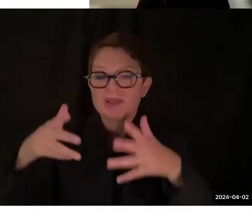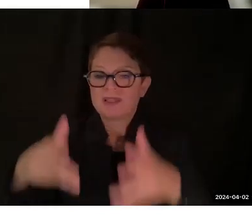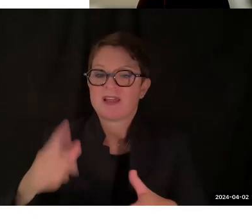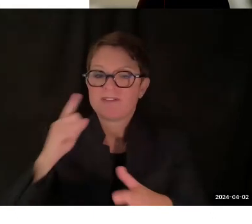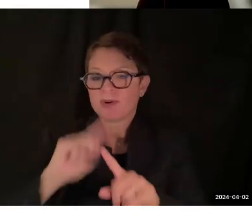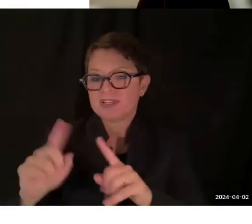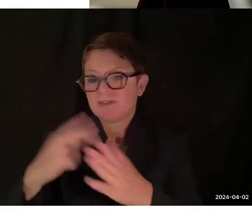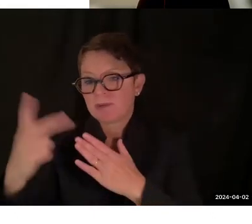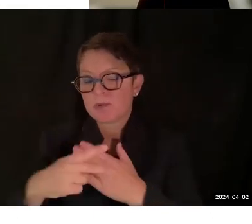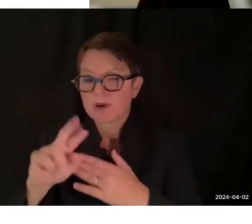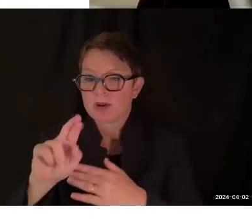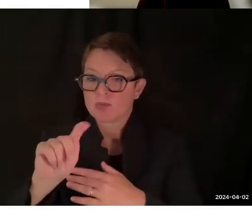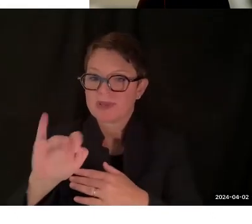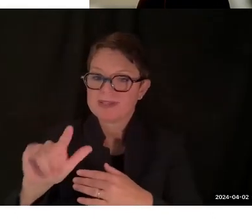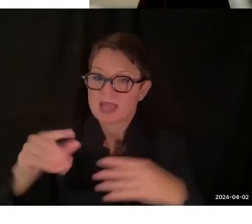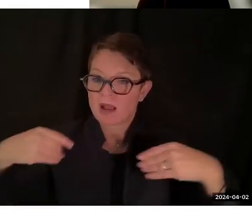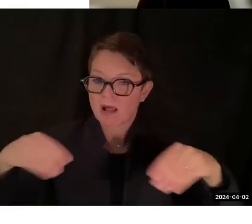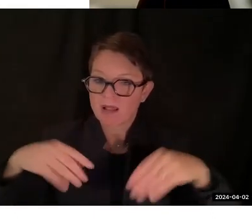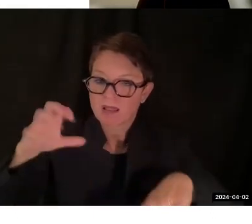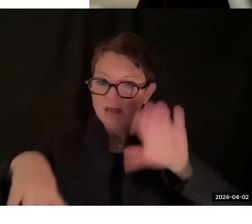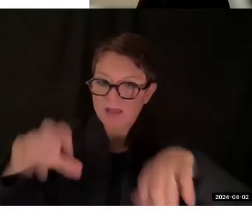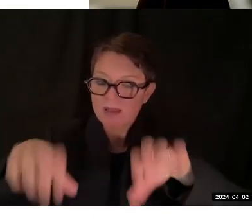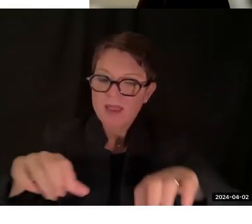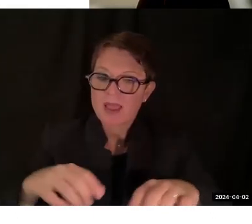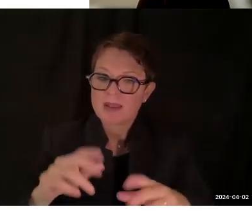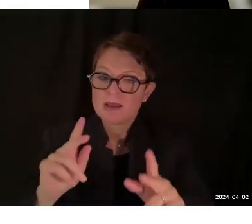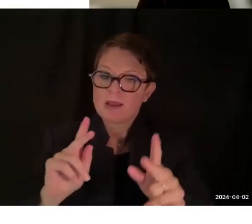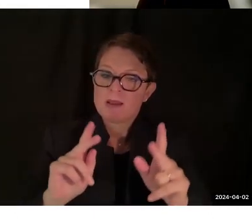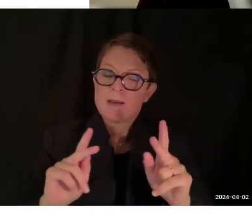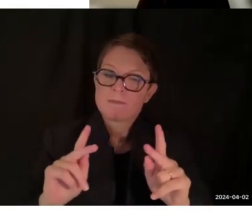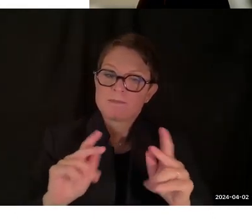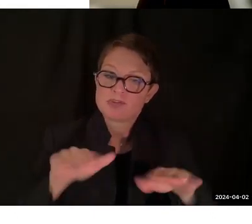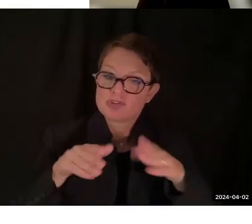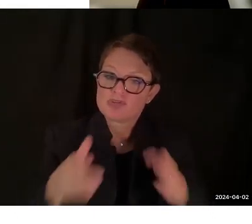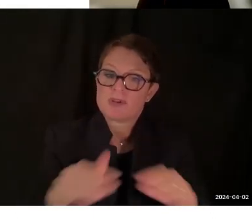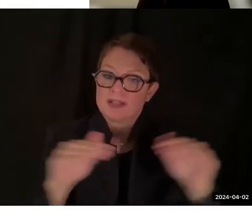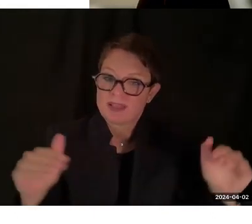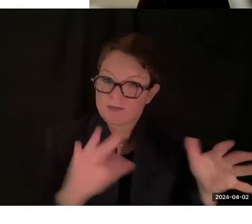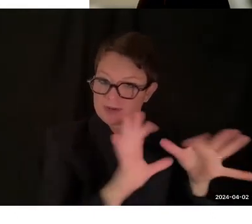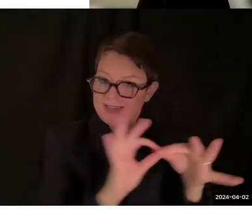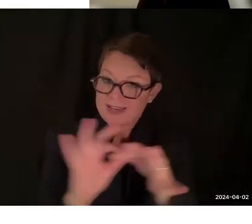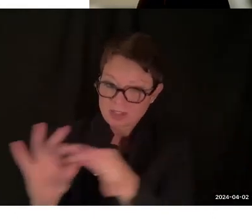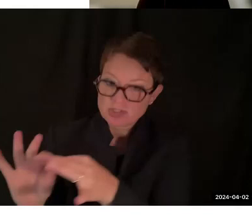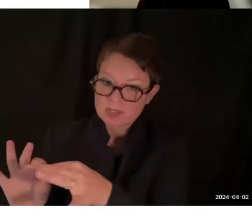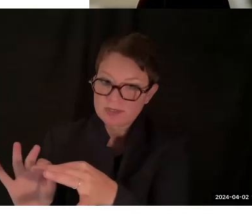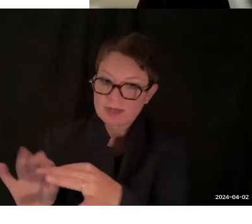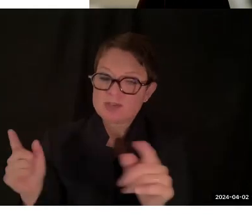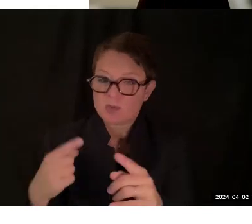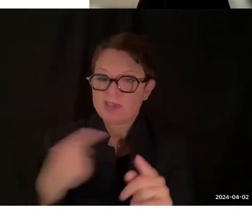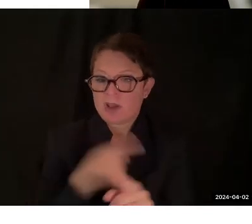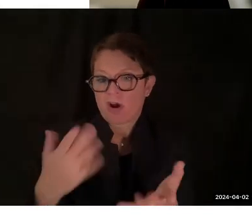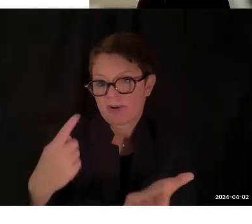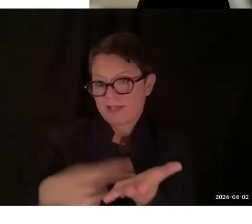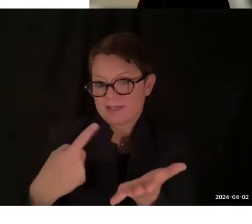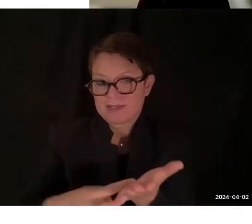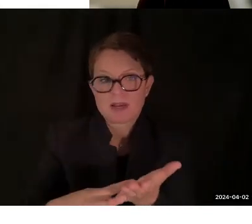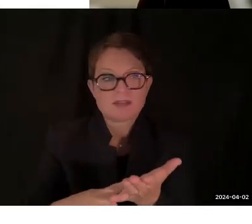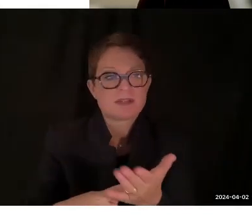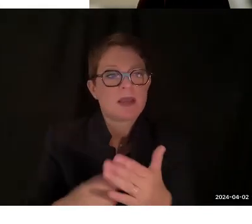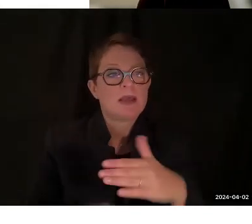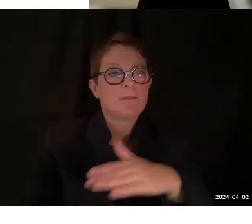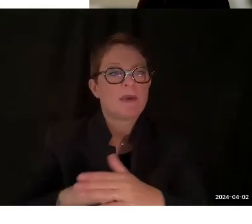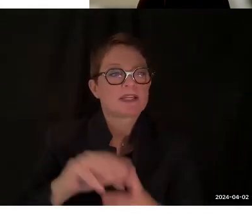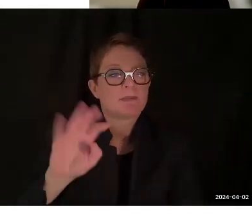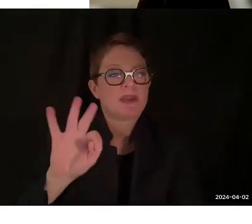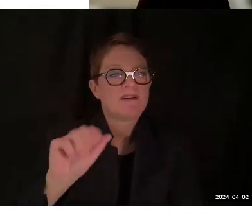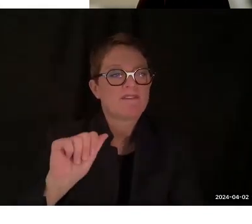program, as well as the retail activation and the public connectors at street level that we discussed. And again, the maximum FAR